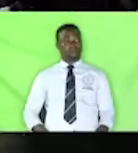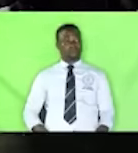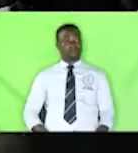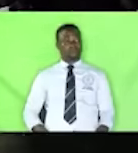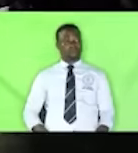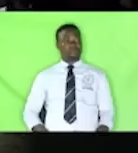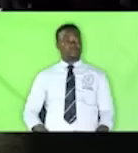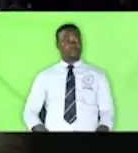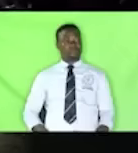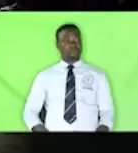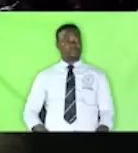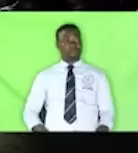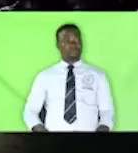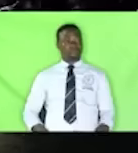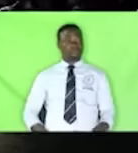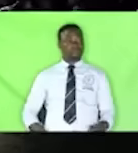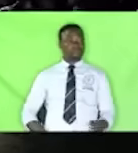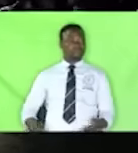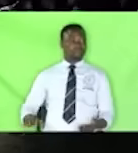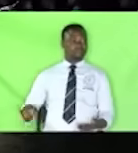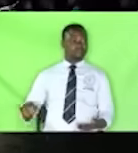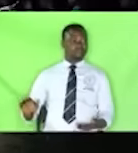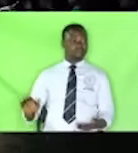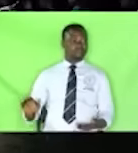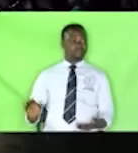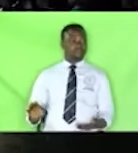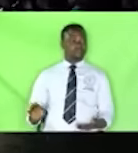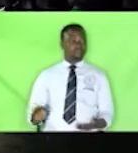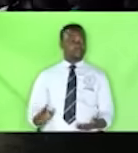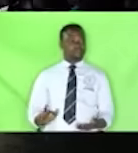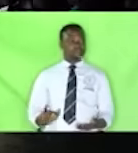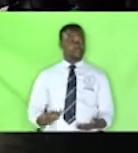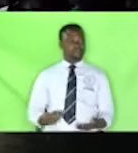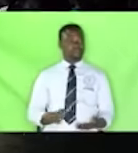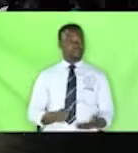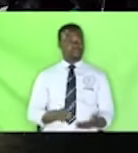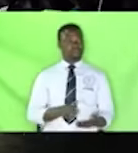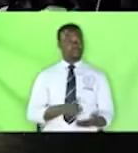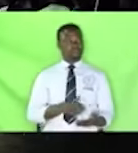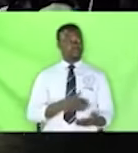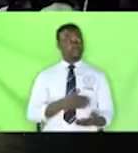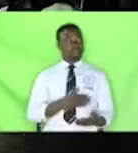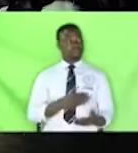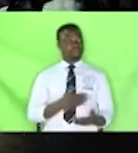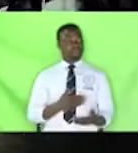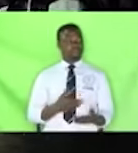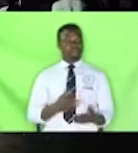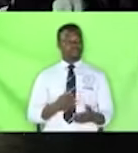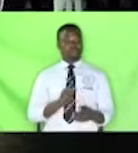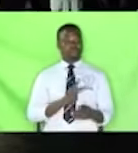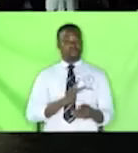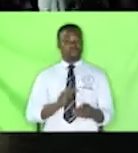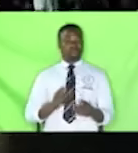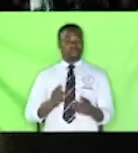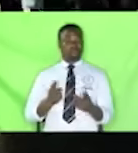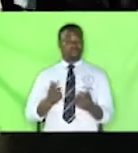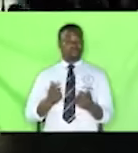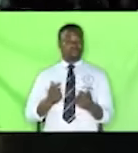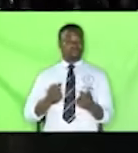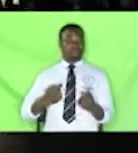Joy to the world, the Lord is come.